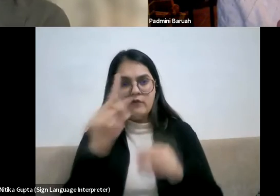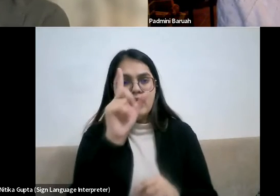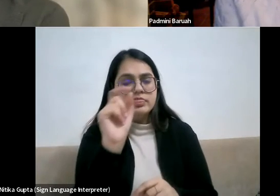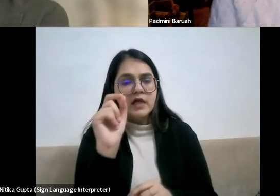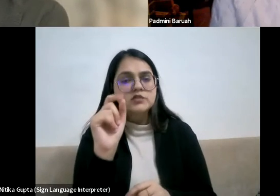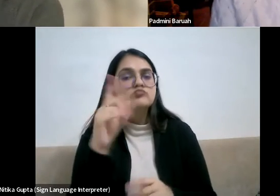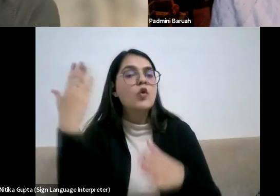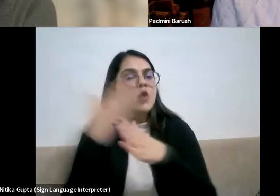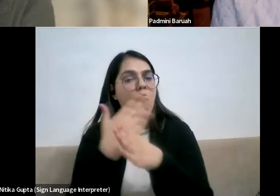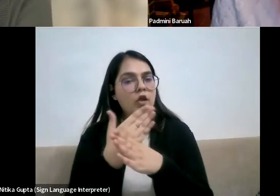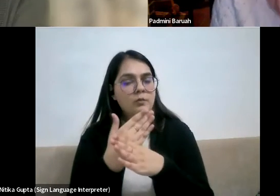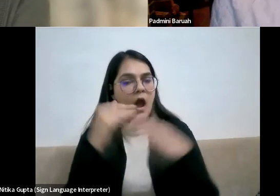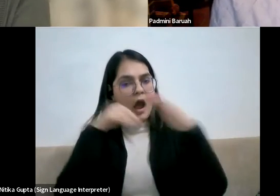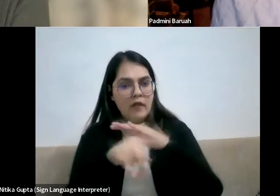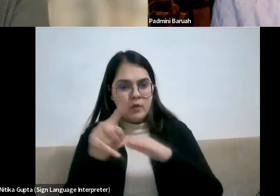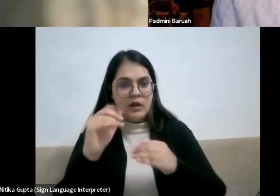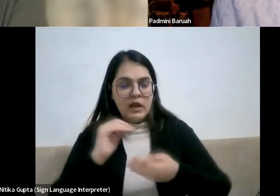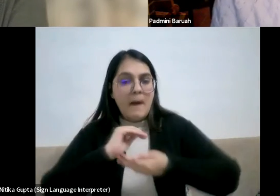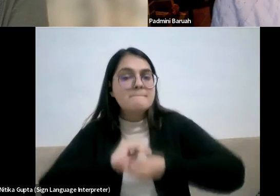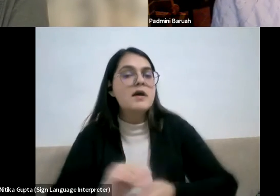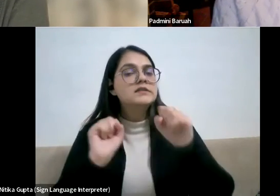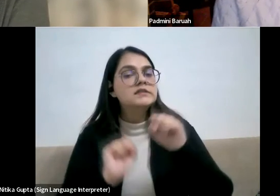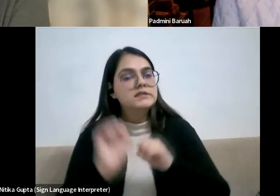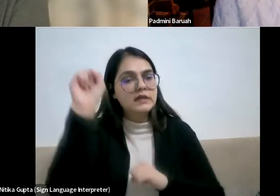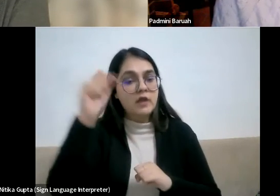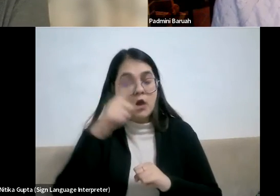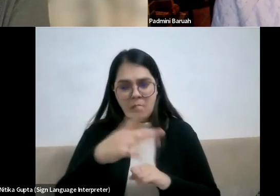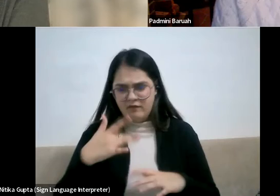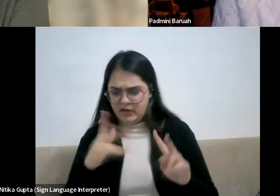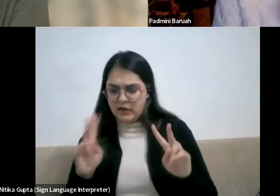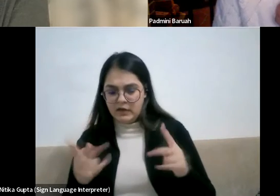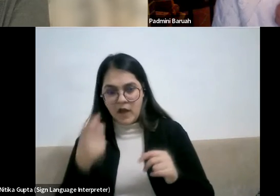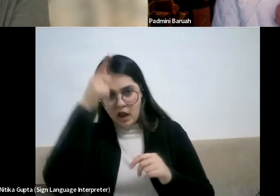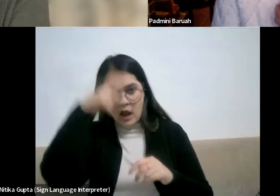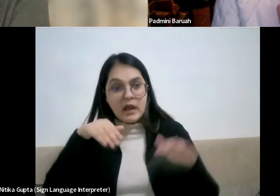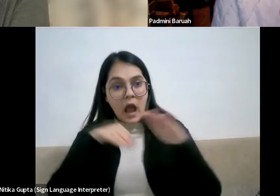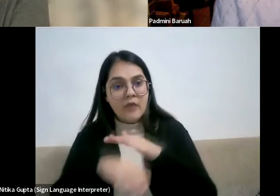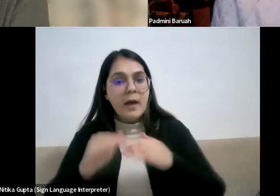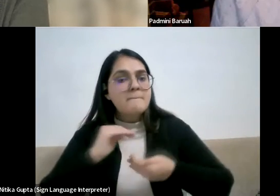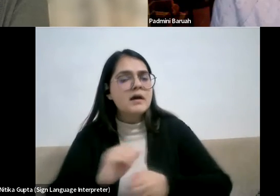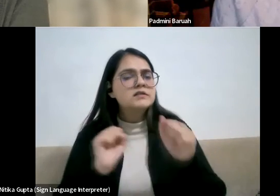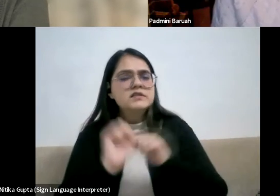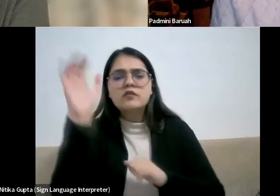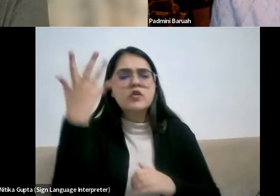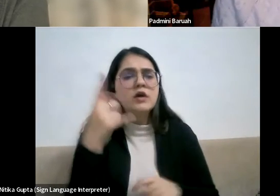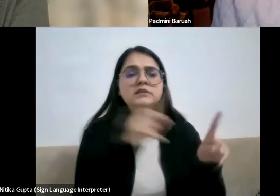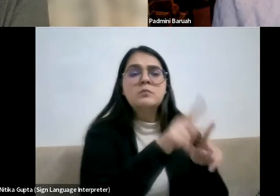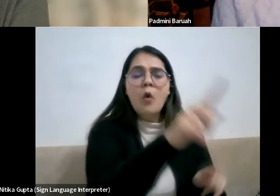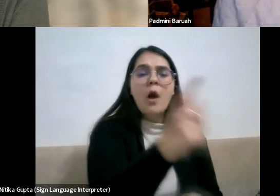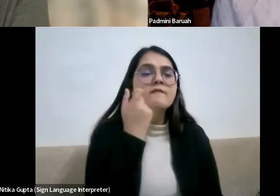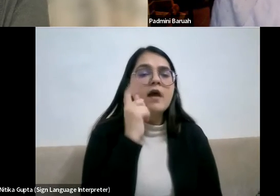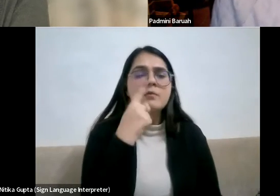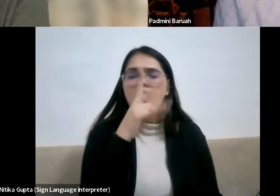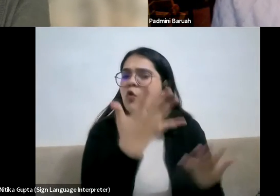certificate, which is rare because many people in India don't have birth certificates. I don't think my parents have birth certificates, for instance. But the